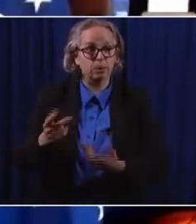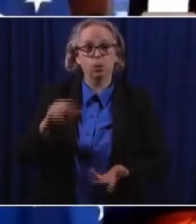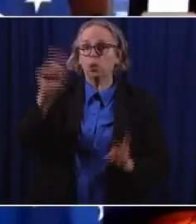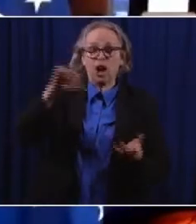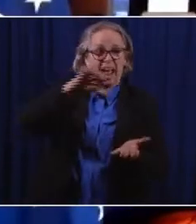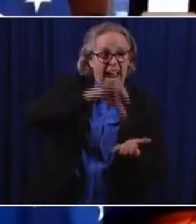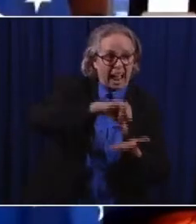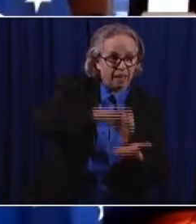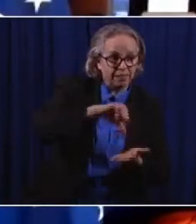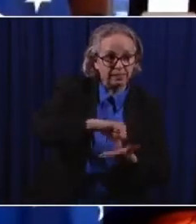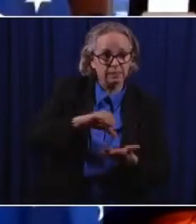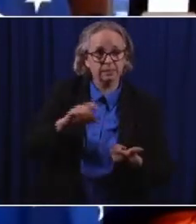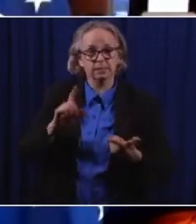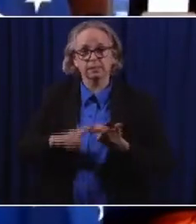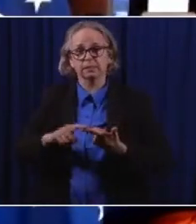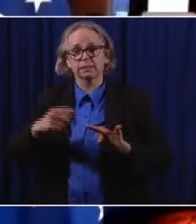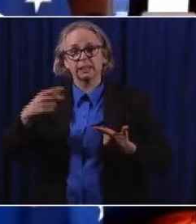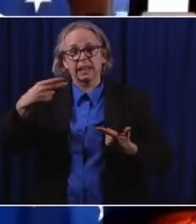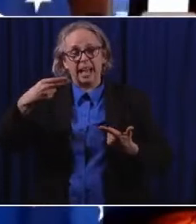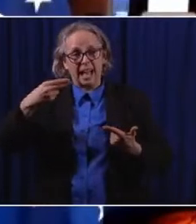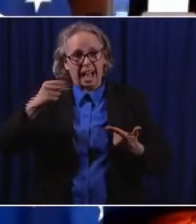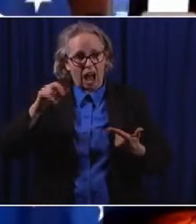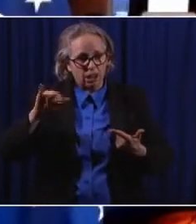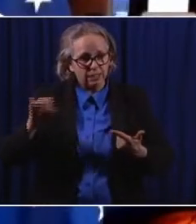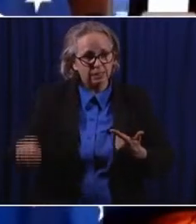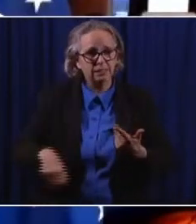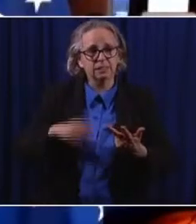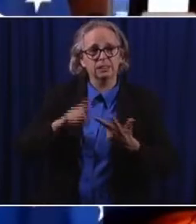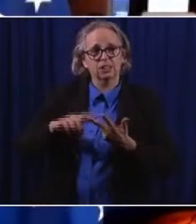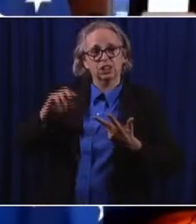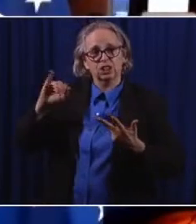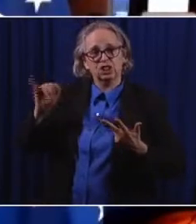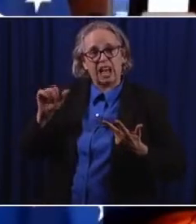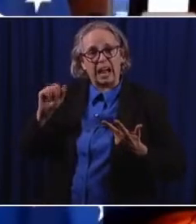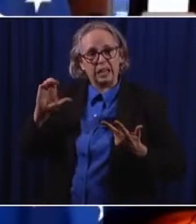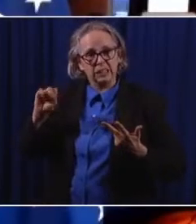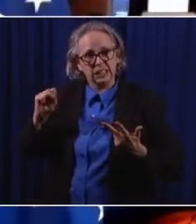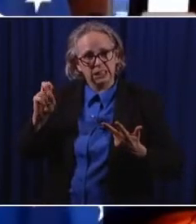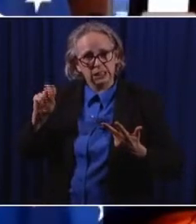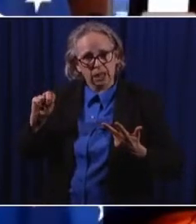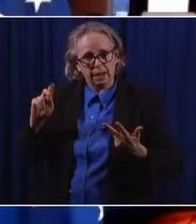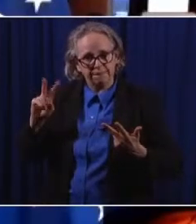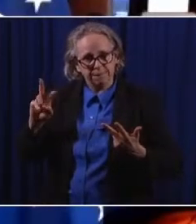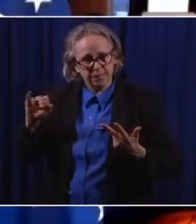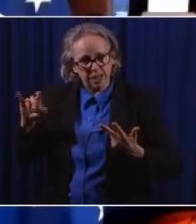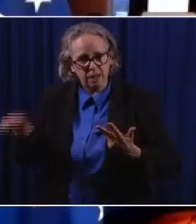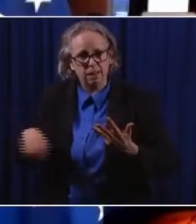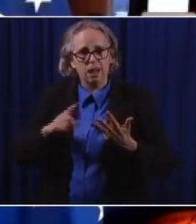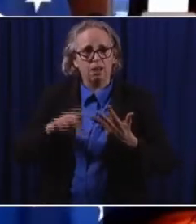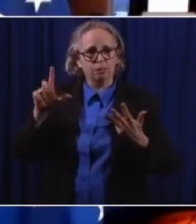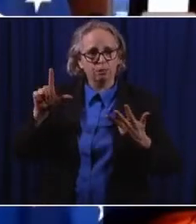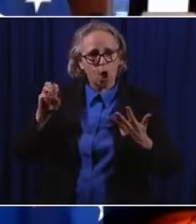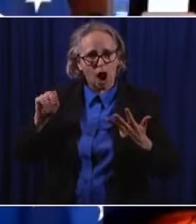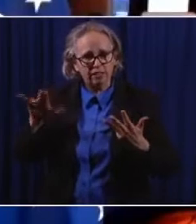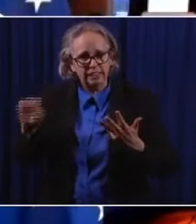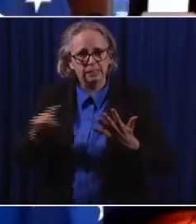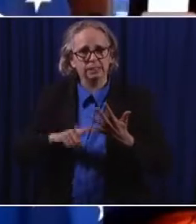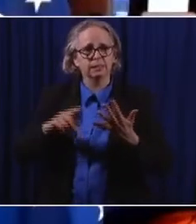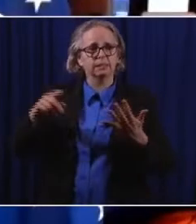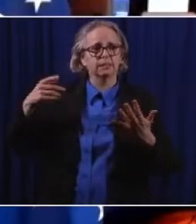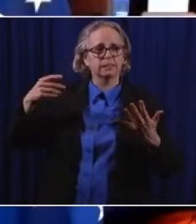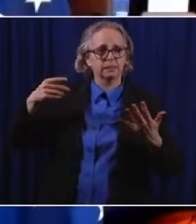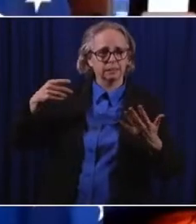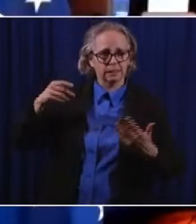Highland, Jackson, Lawrence, Meigs, Pike, Vinton, in Vinton counties. And there's an endeavor to get out a total of